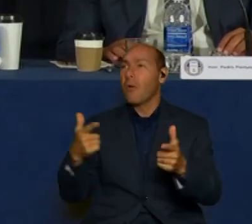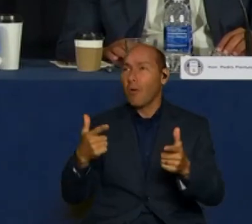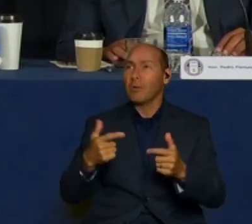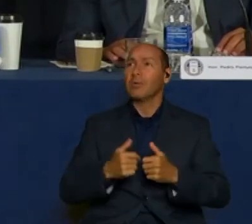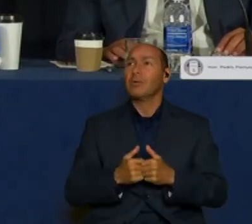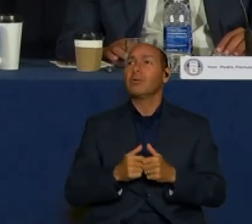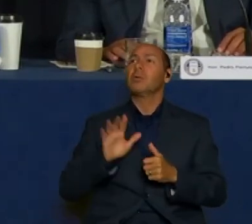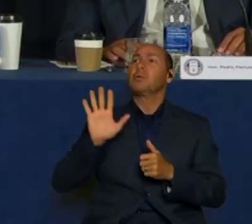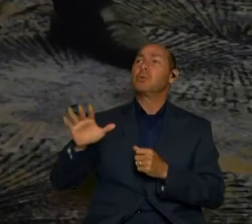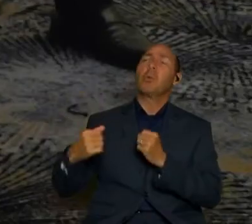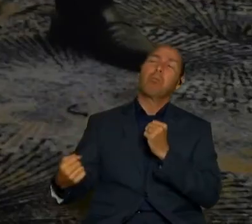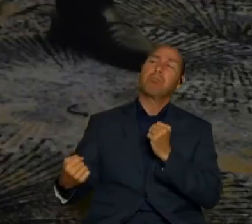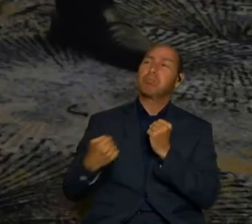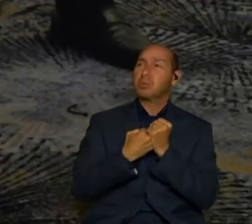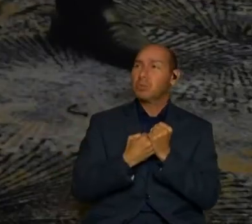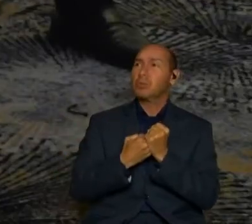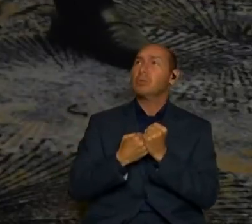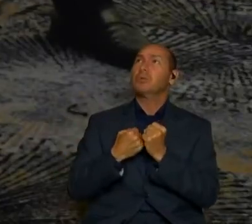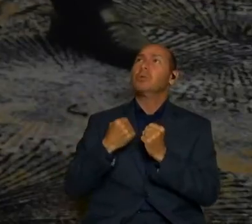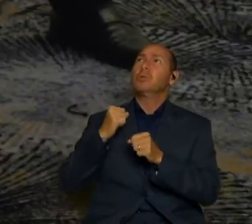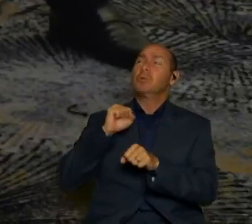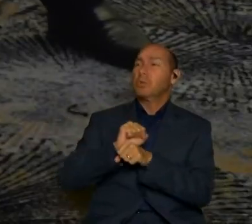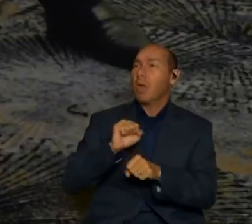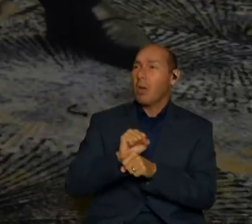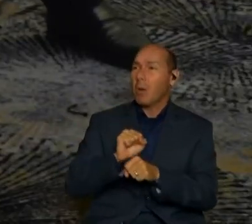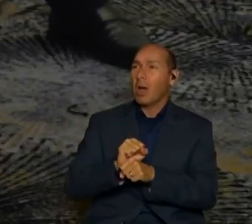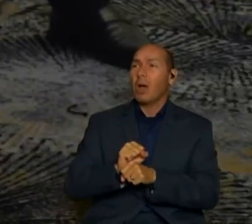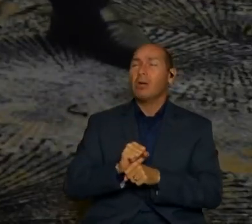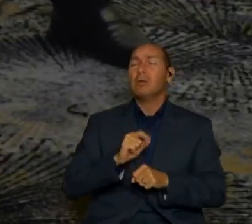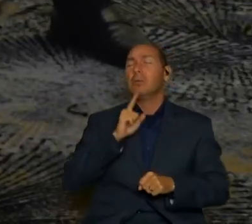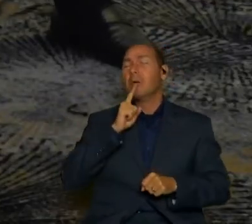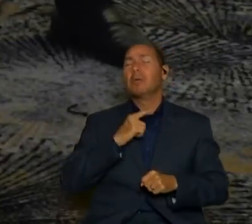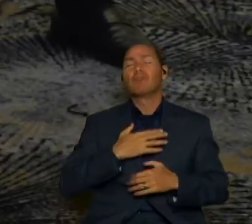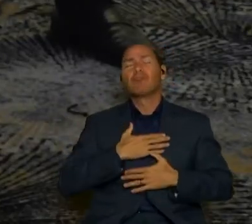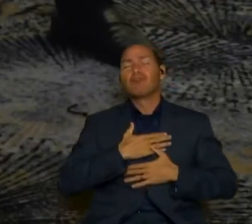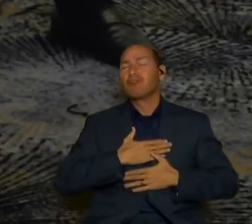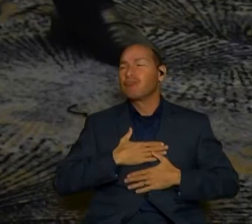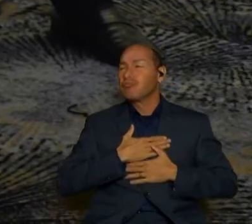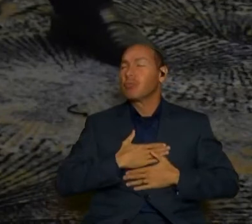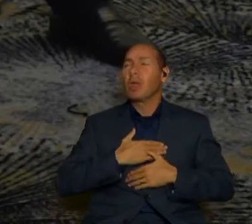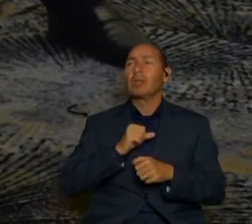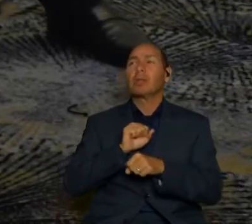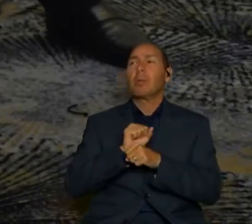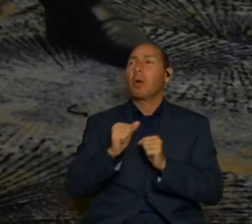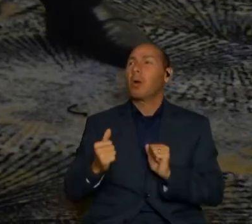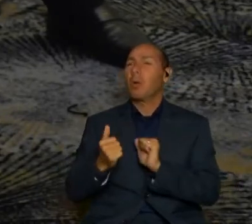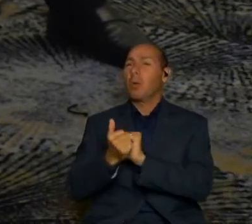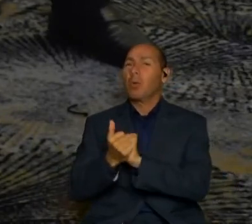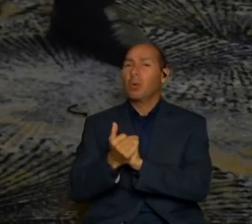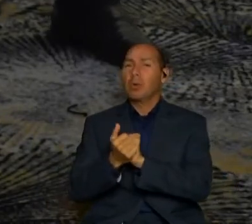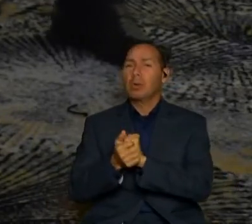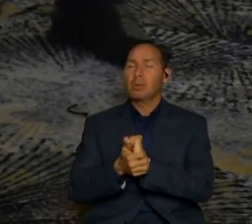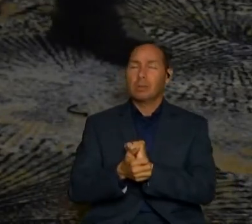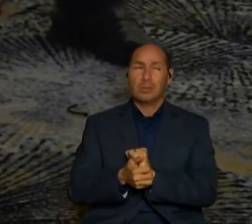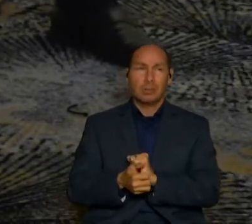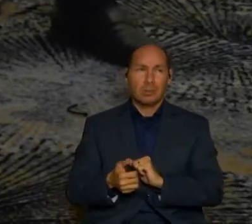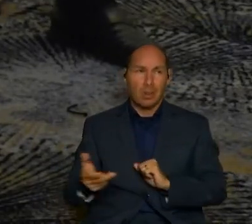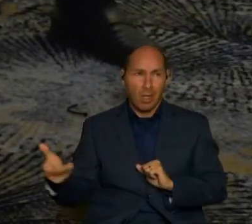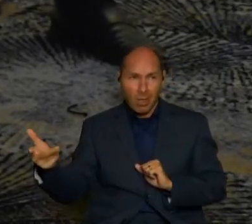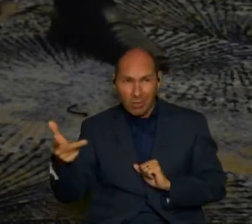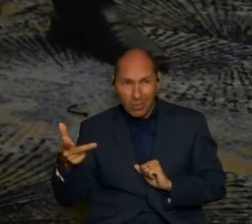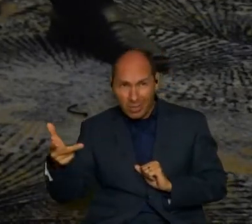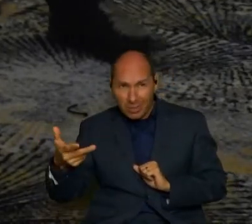you for your support, for your collaboration. It's been a pleasure to work with you and your teams. It's not just the three of them, that you guys